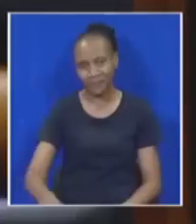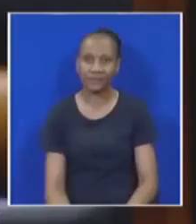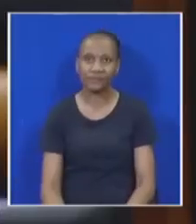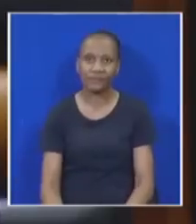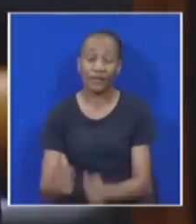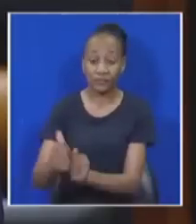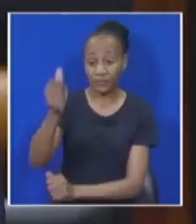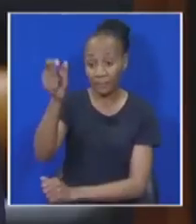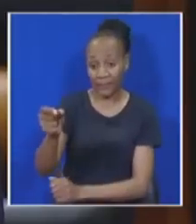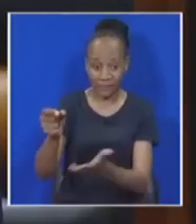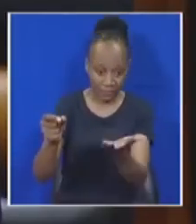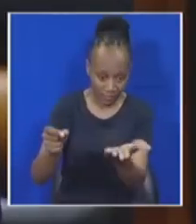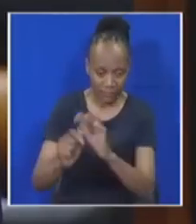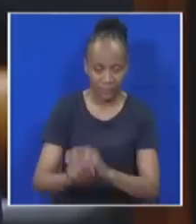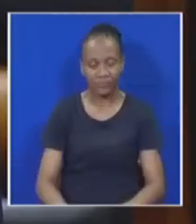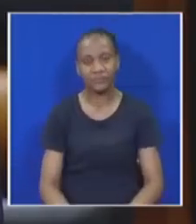Chief Whip.